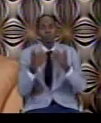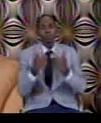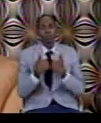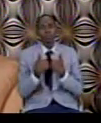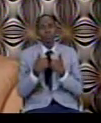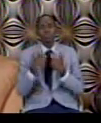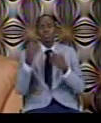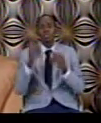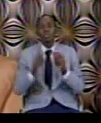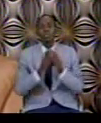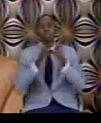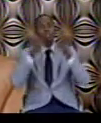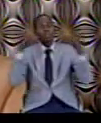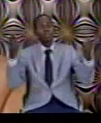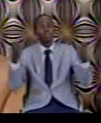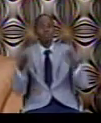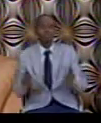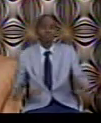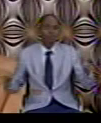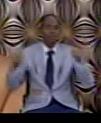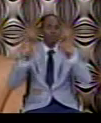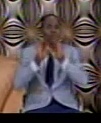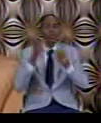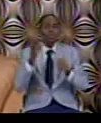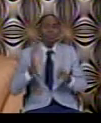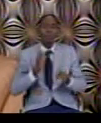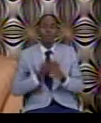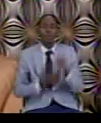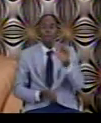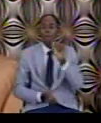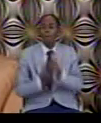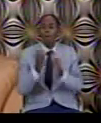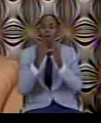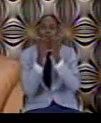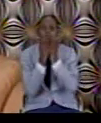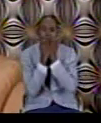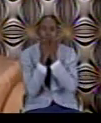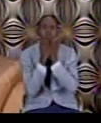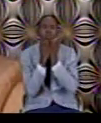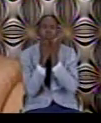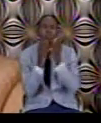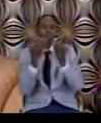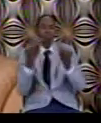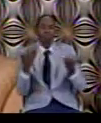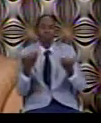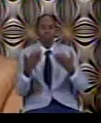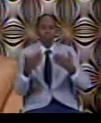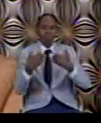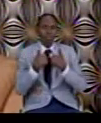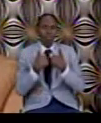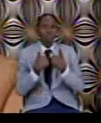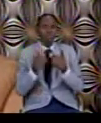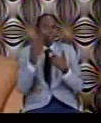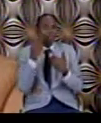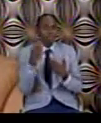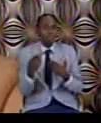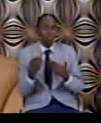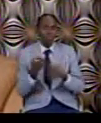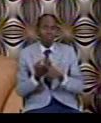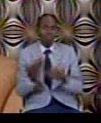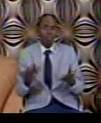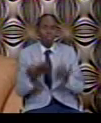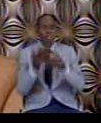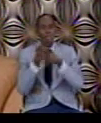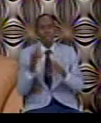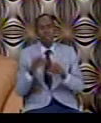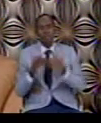The great value of our most precious possession. As we look at these verses, we're going to divide to three